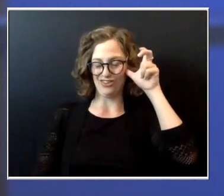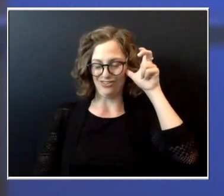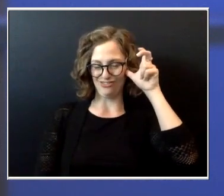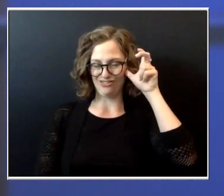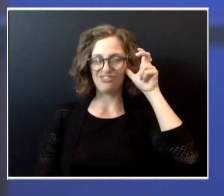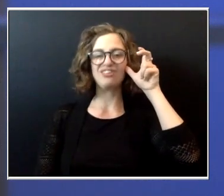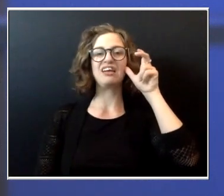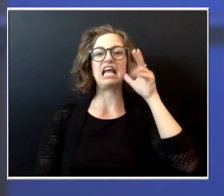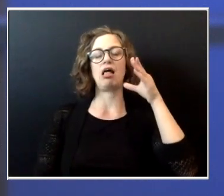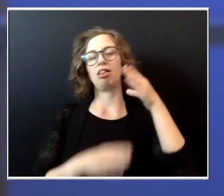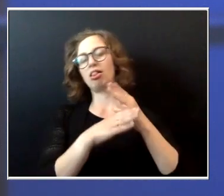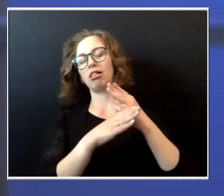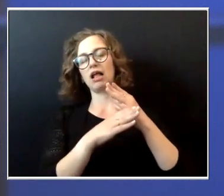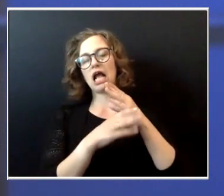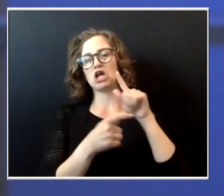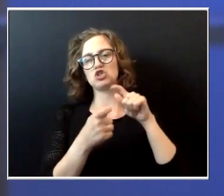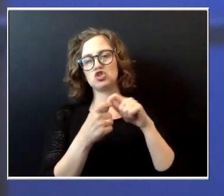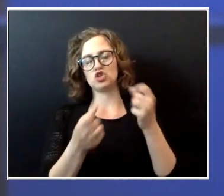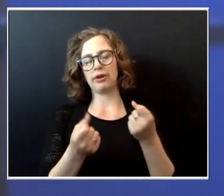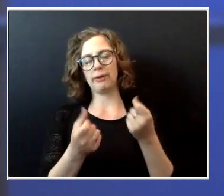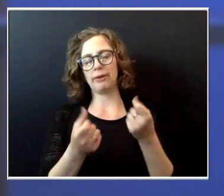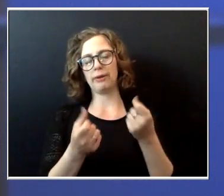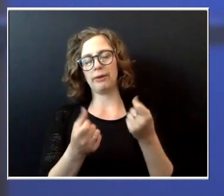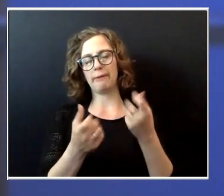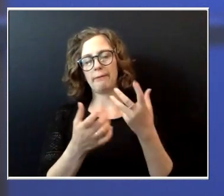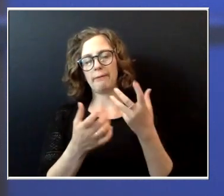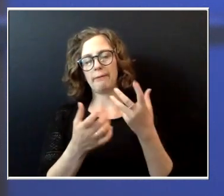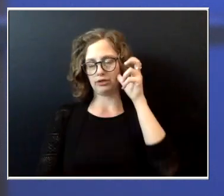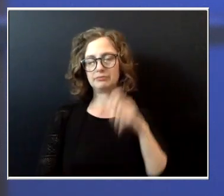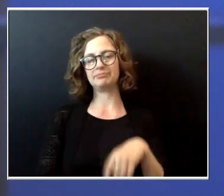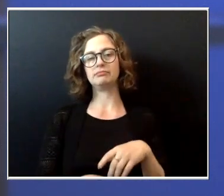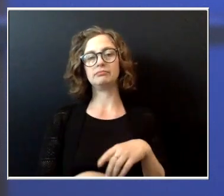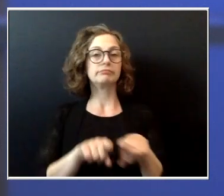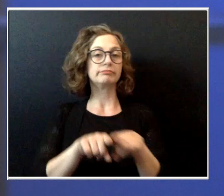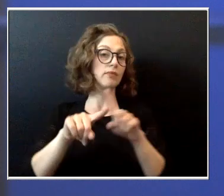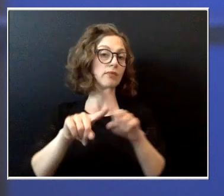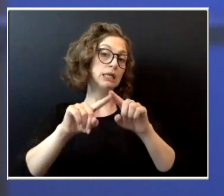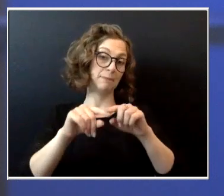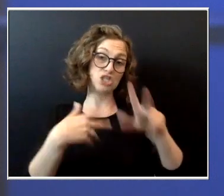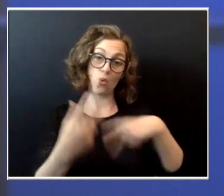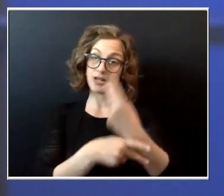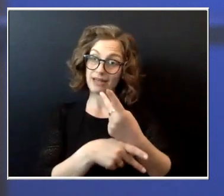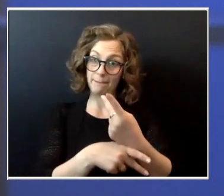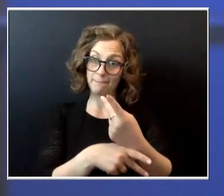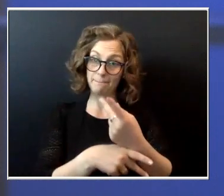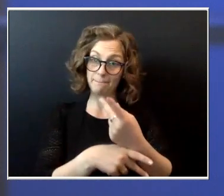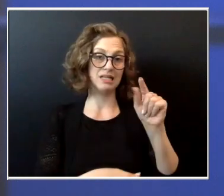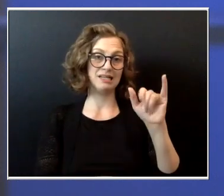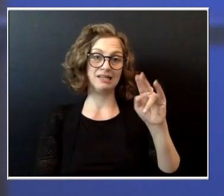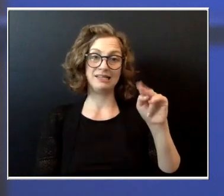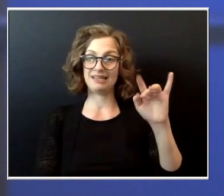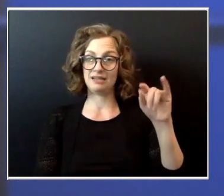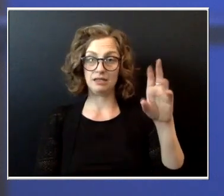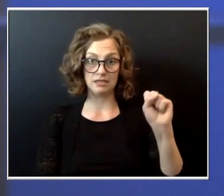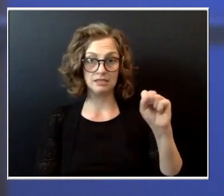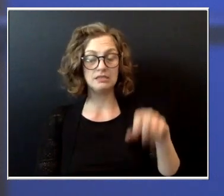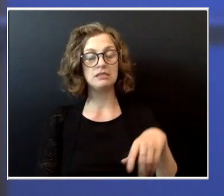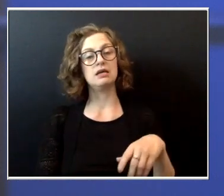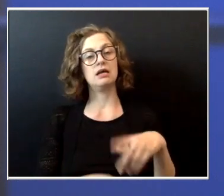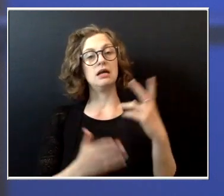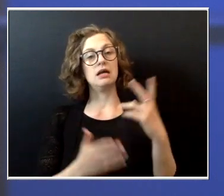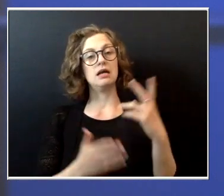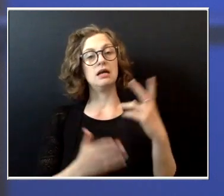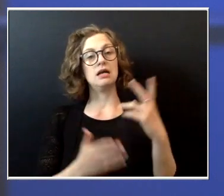hearing, and depending on what type of tinnitus it is, there's also tinnitus that's generated by sounds inside the inner